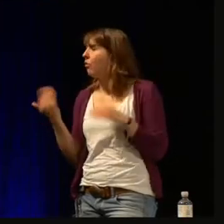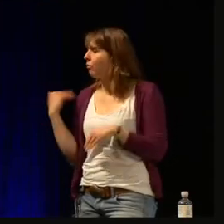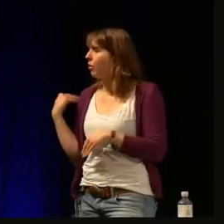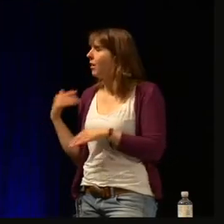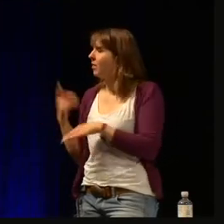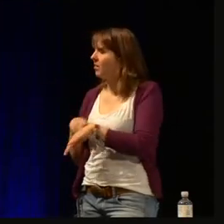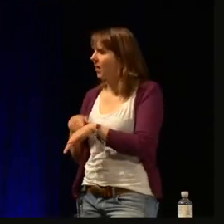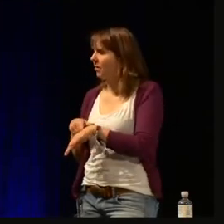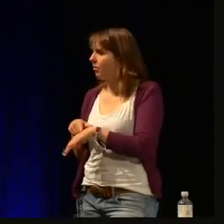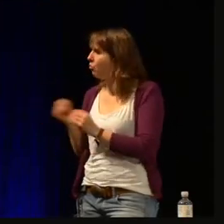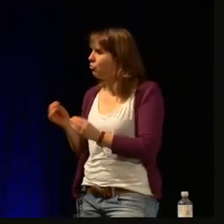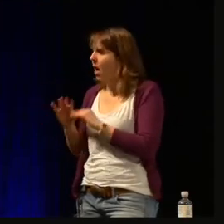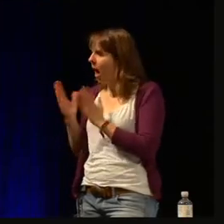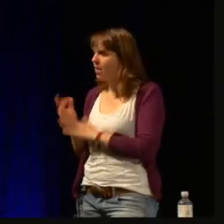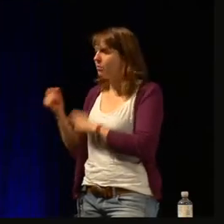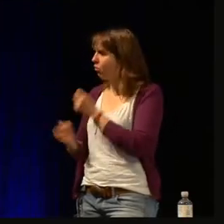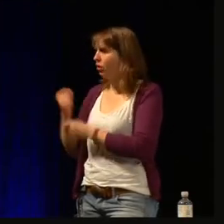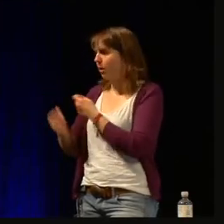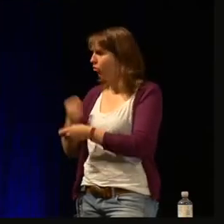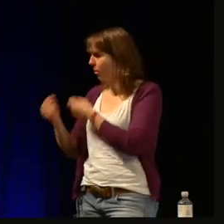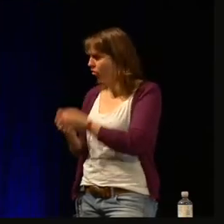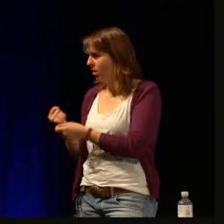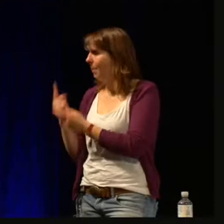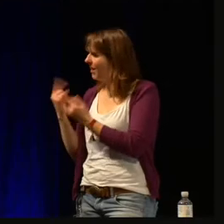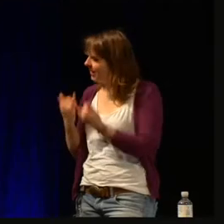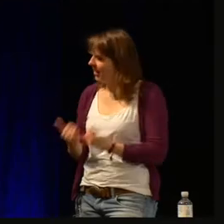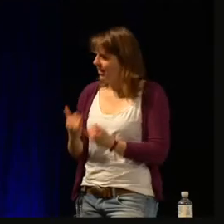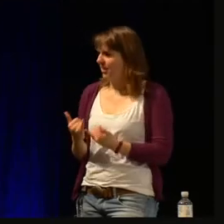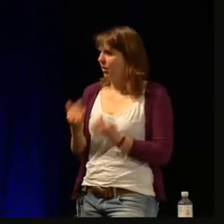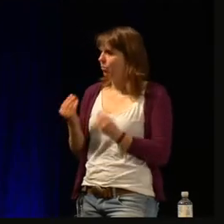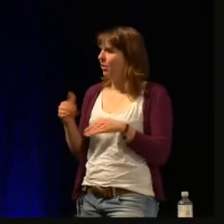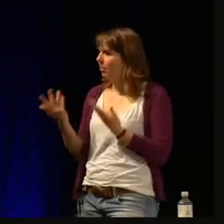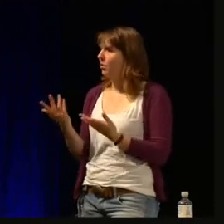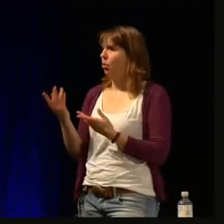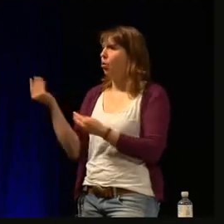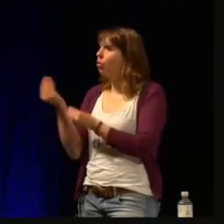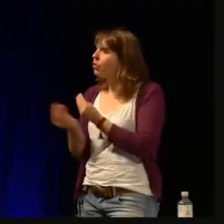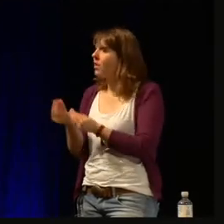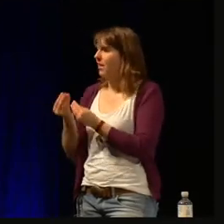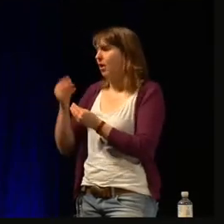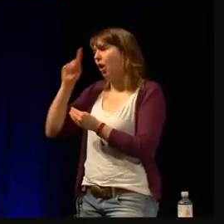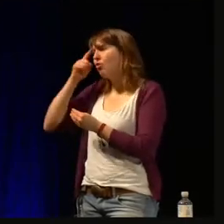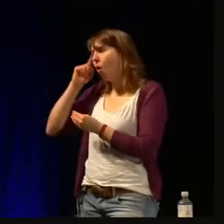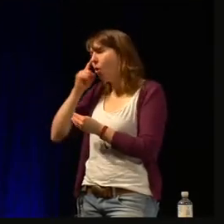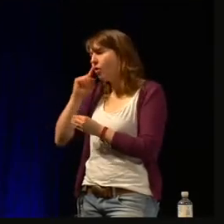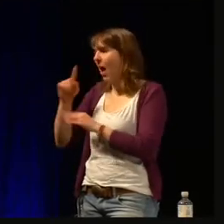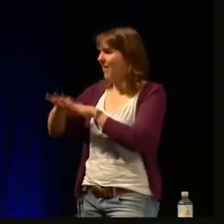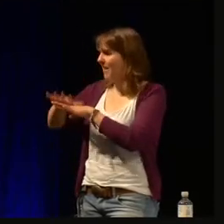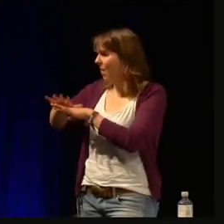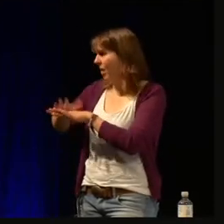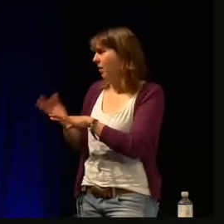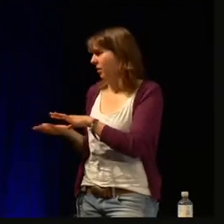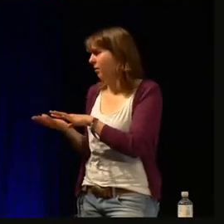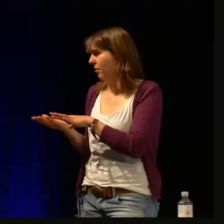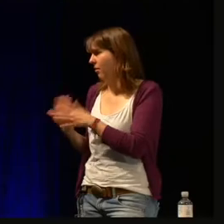work. And so there's, you know, back then there was the thought of, you know, the body as a machine. And now we